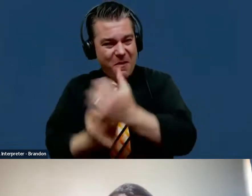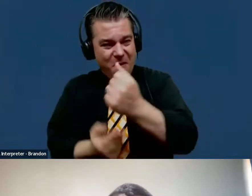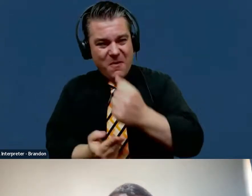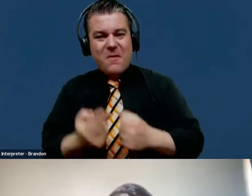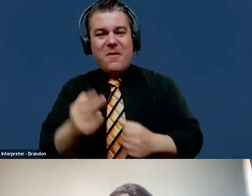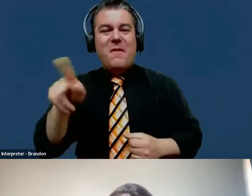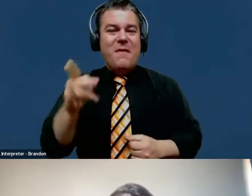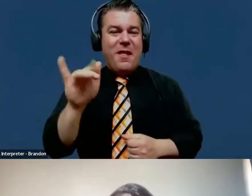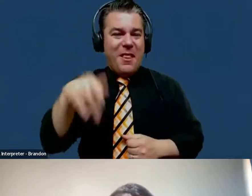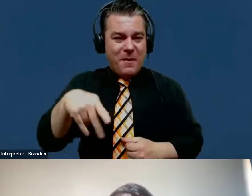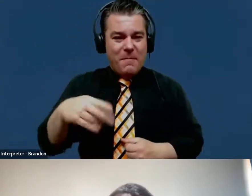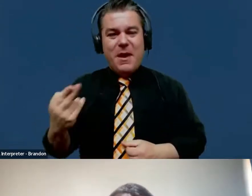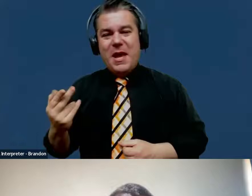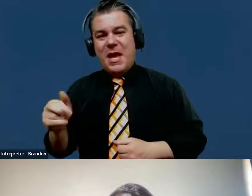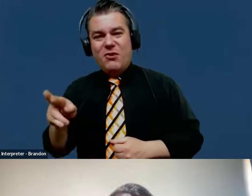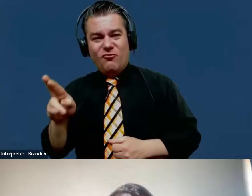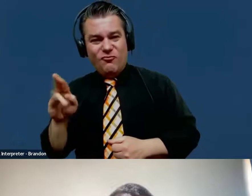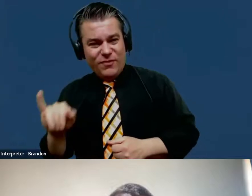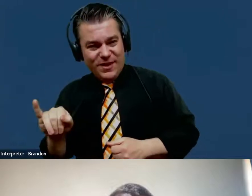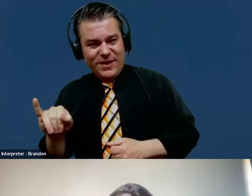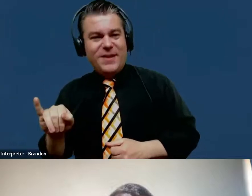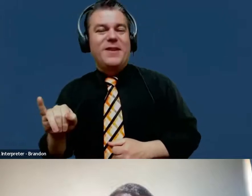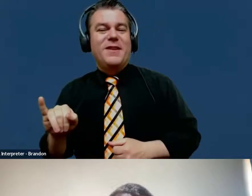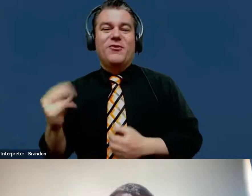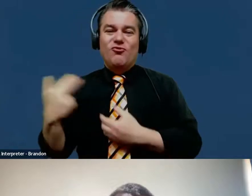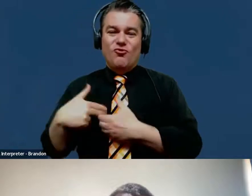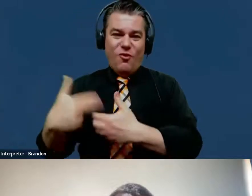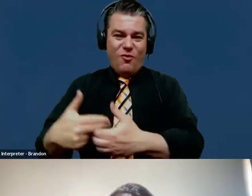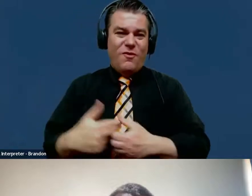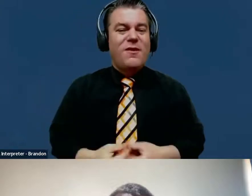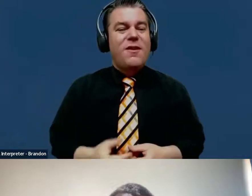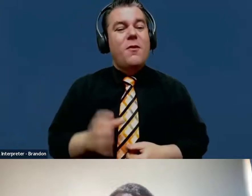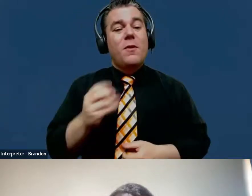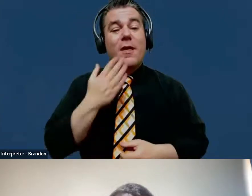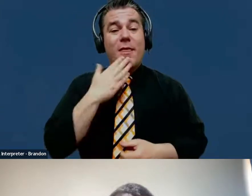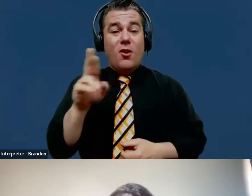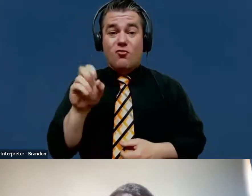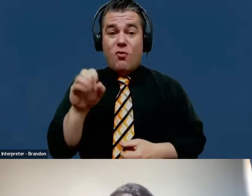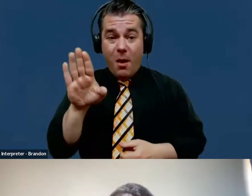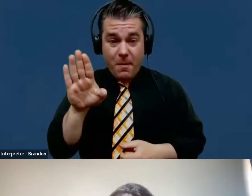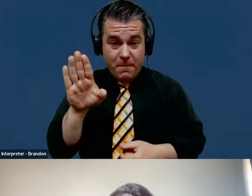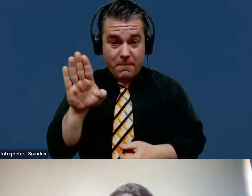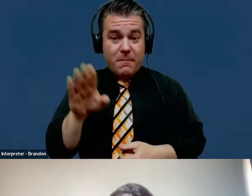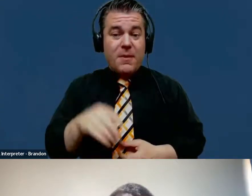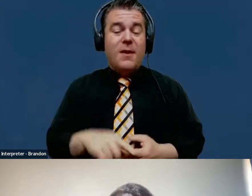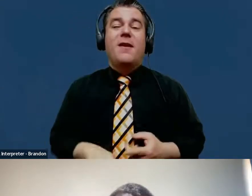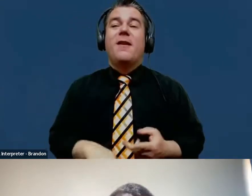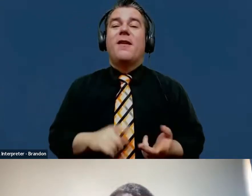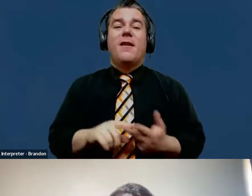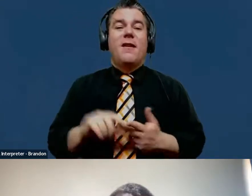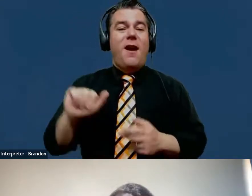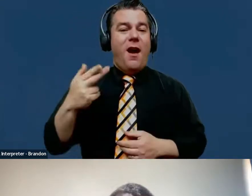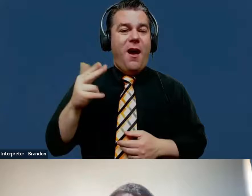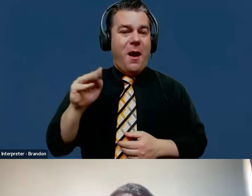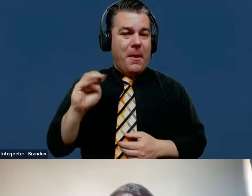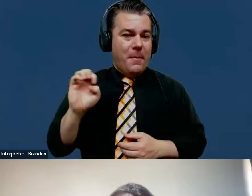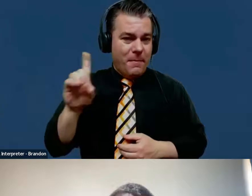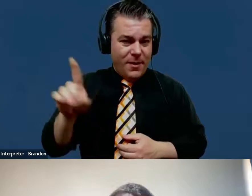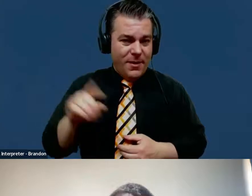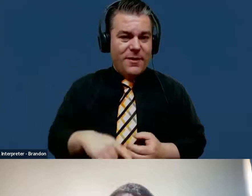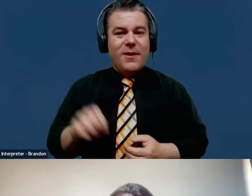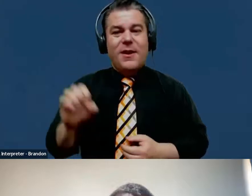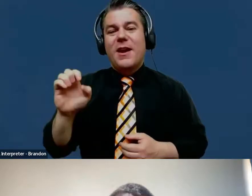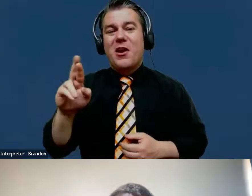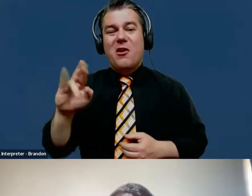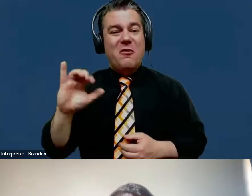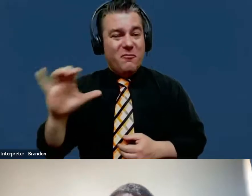for joining us here today. I want to thank Rob Alport, Ahmed Muhassel, and Eric